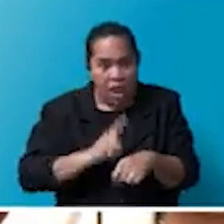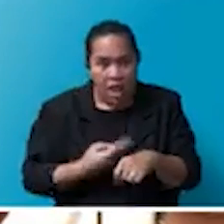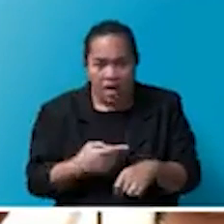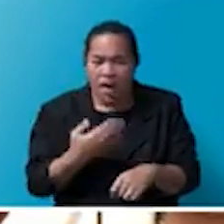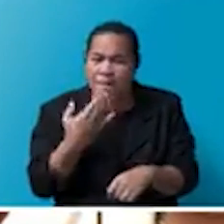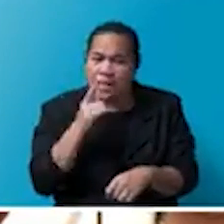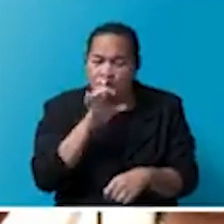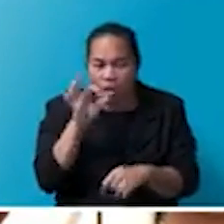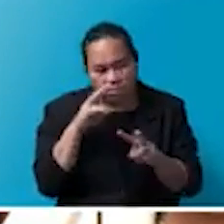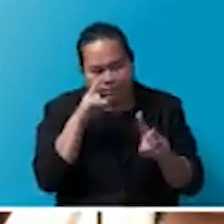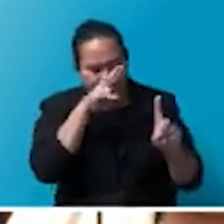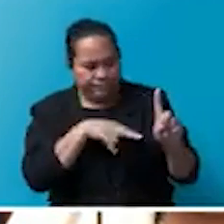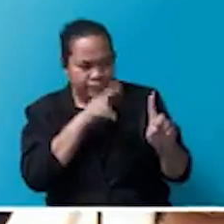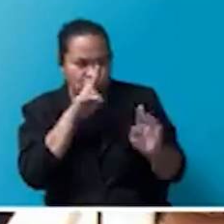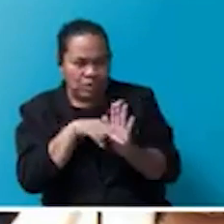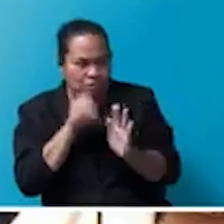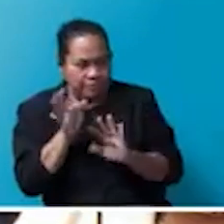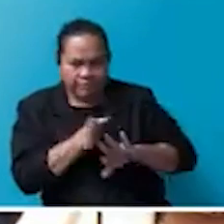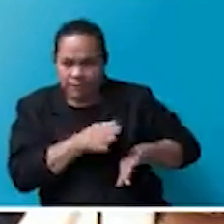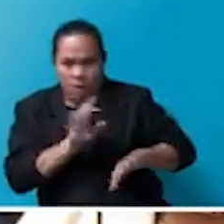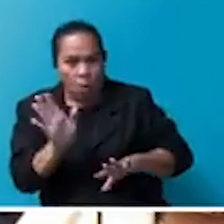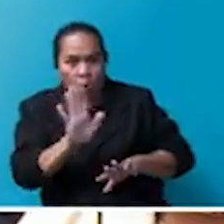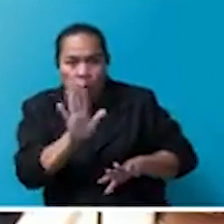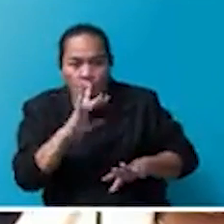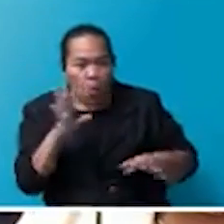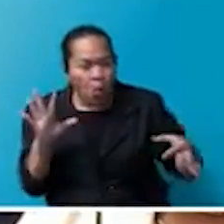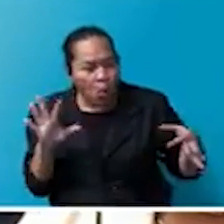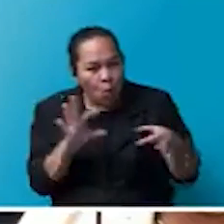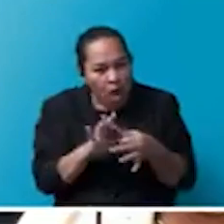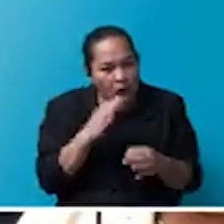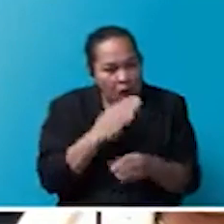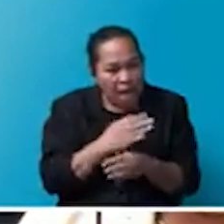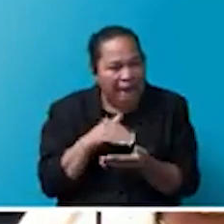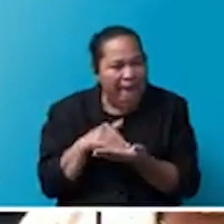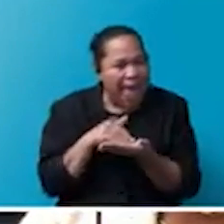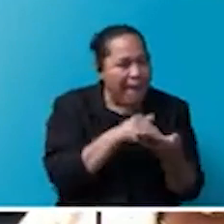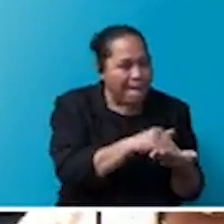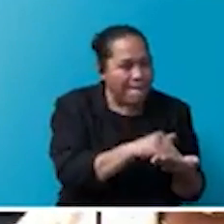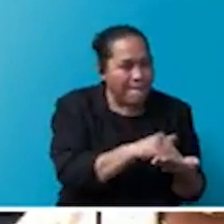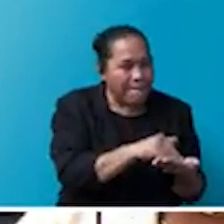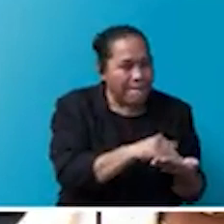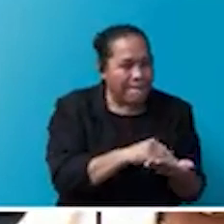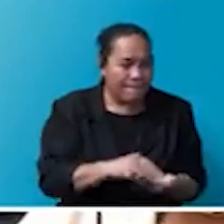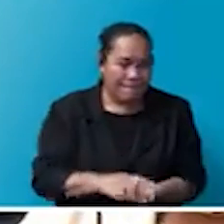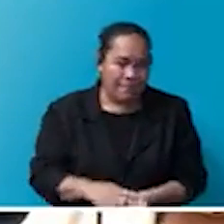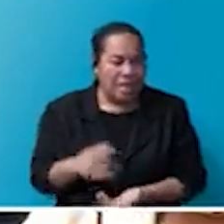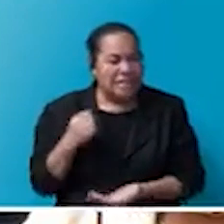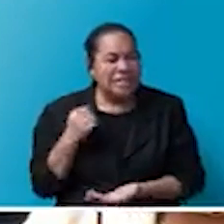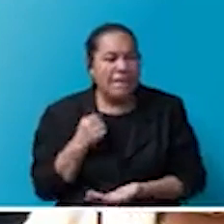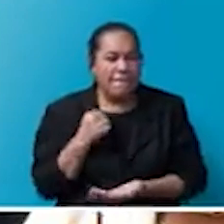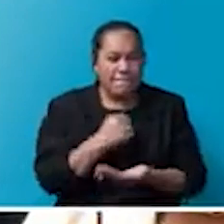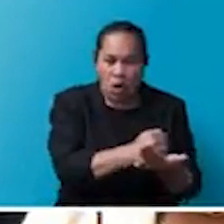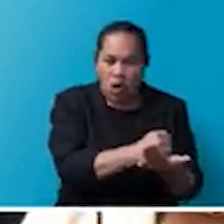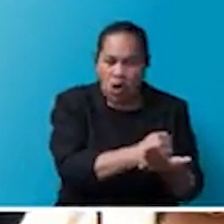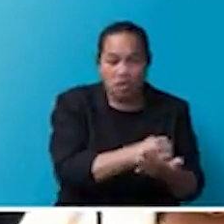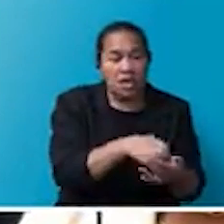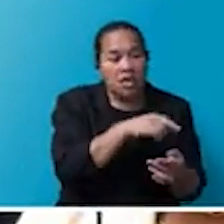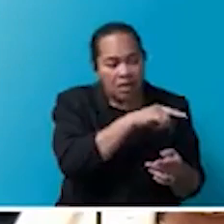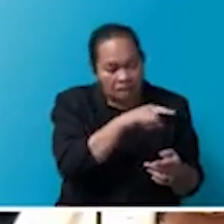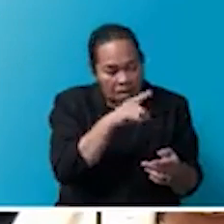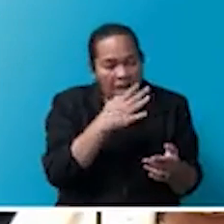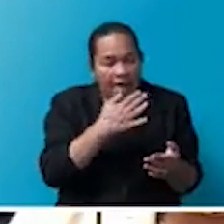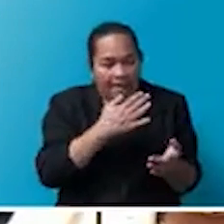those with HIV infections, but help them and support them to get the care that